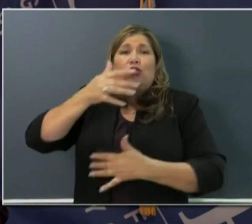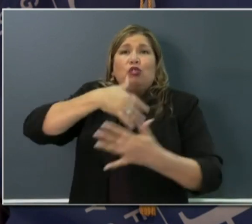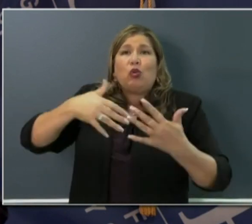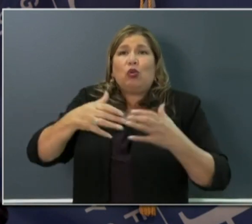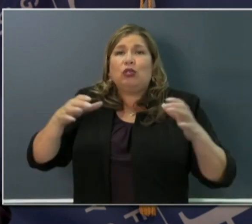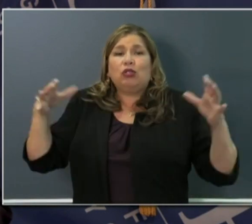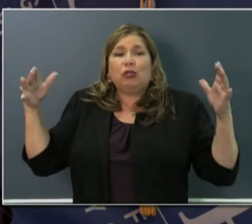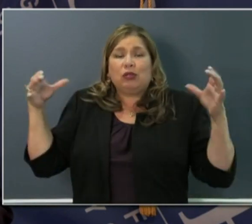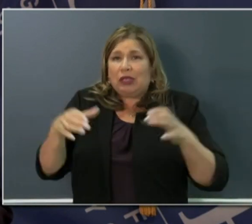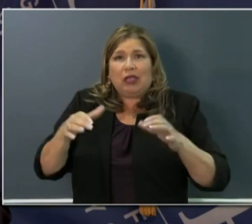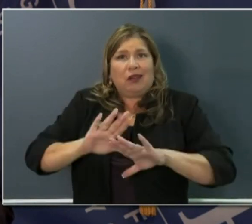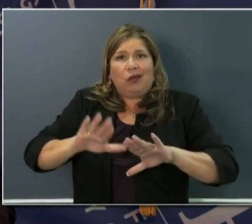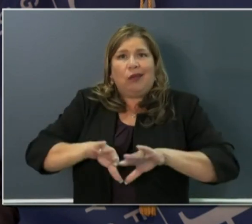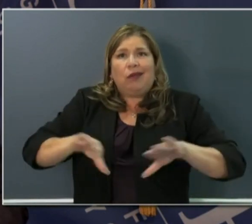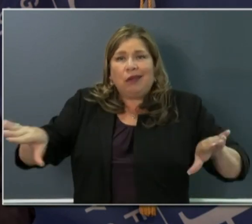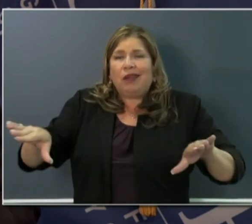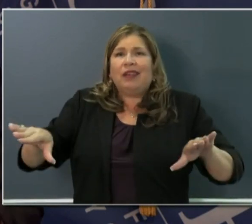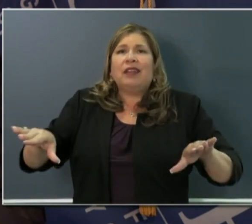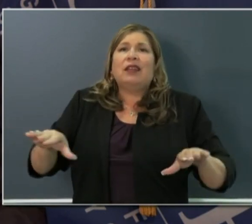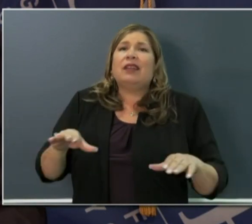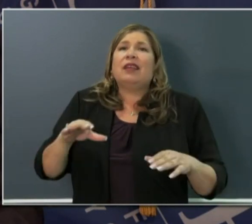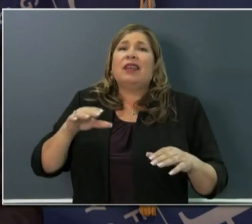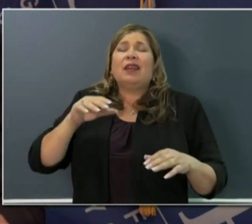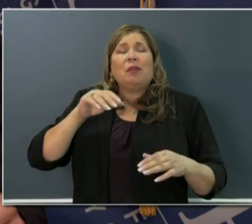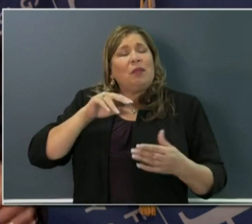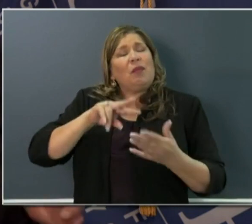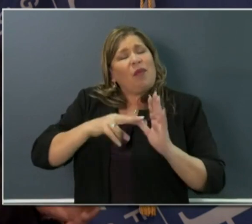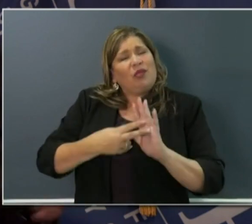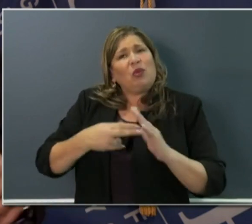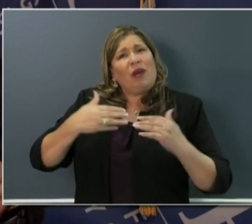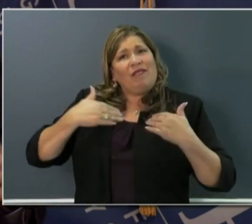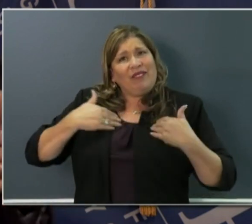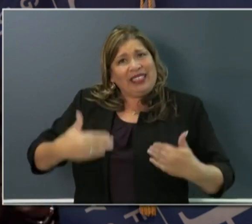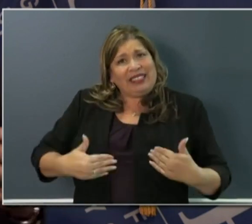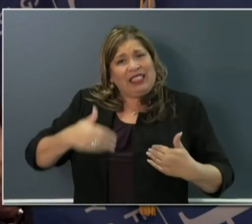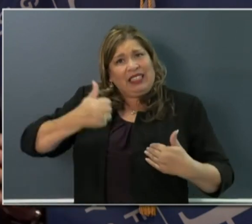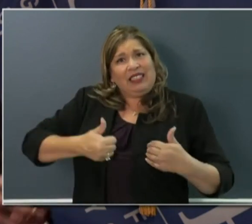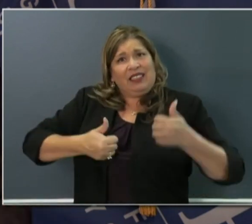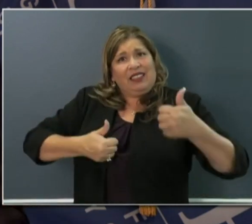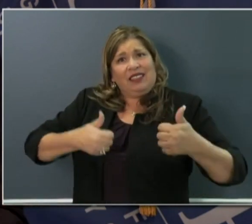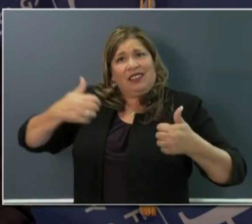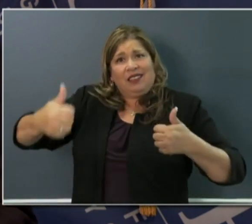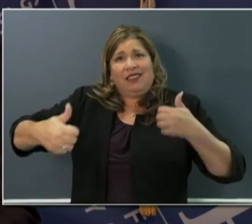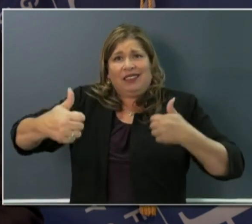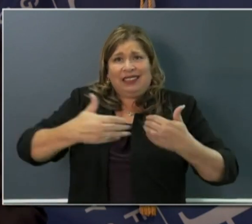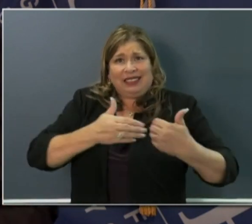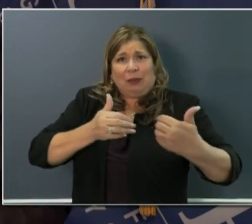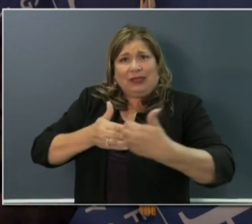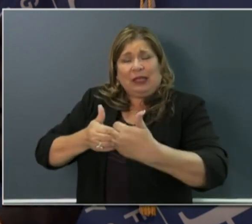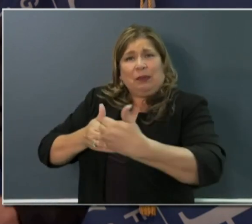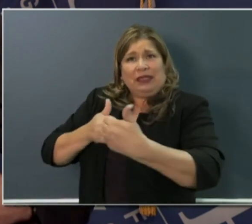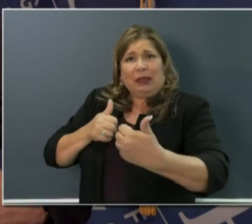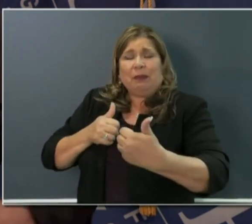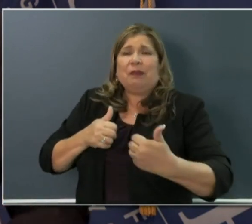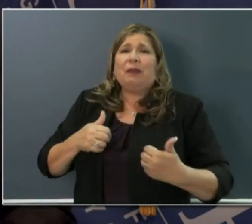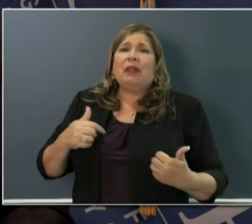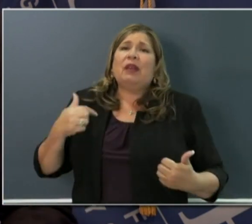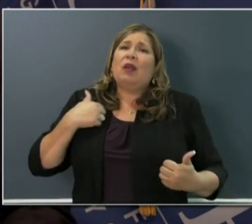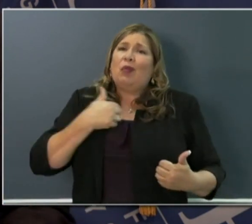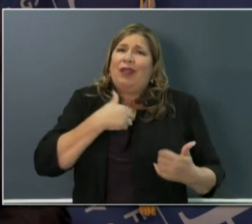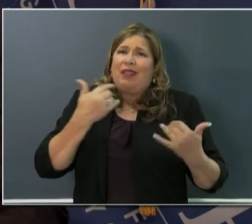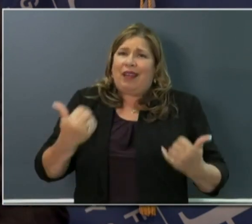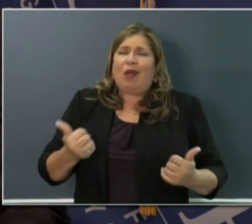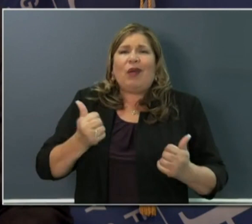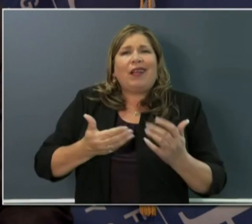that we're after. In some ways, you shouldn't be socially distant from others because we're using different mechanisms to which we socially can